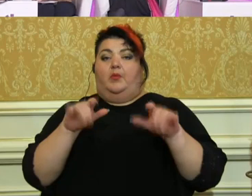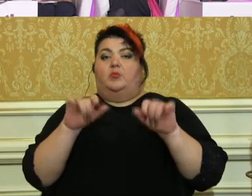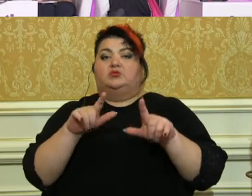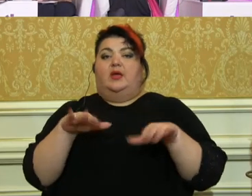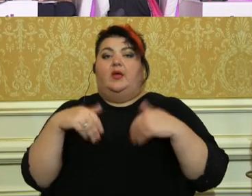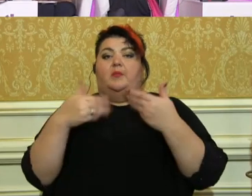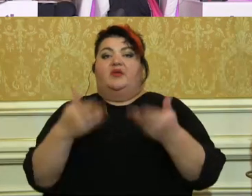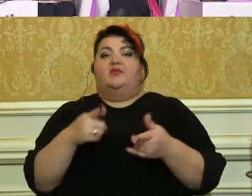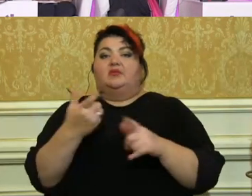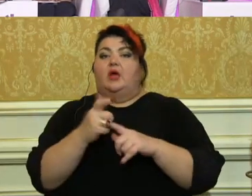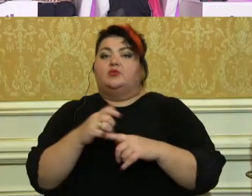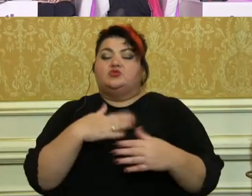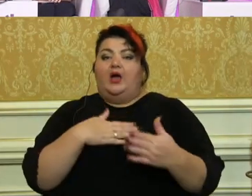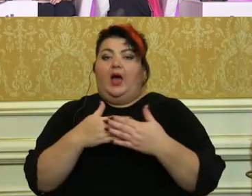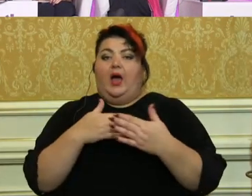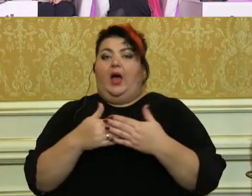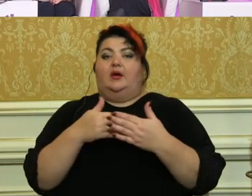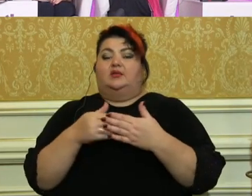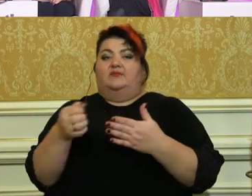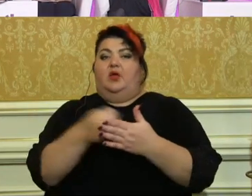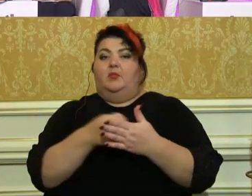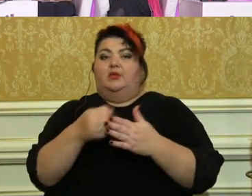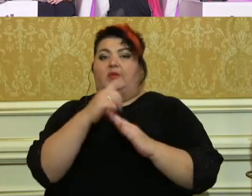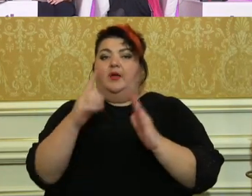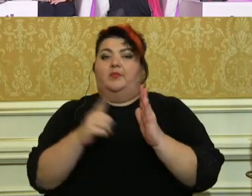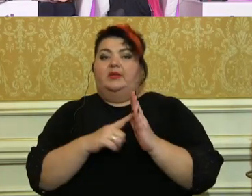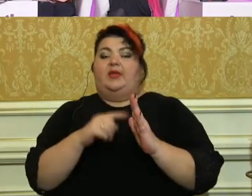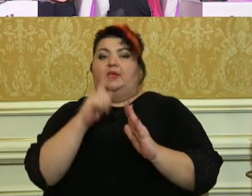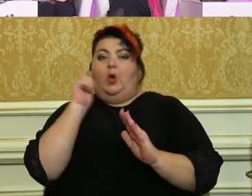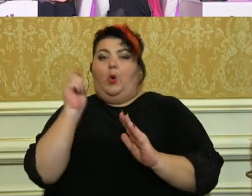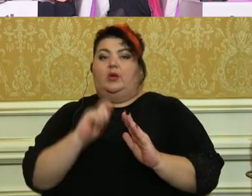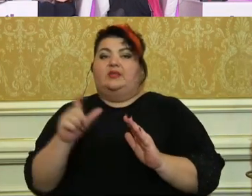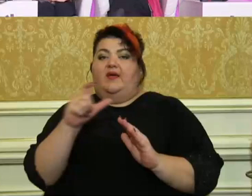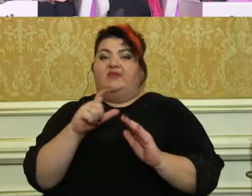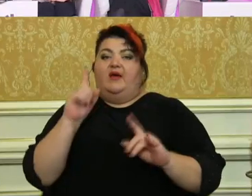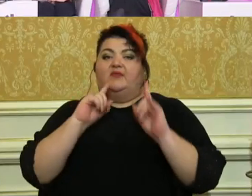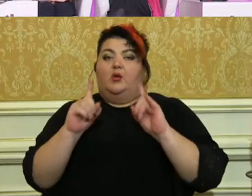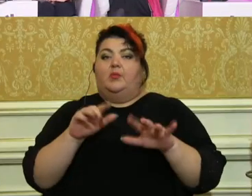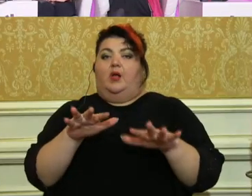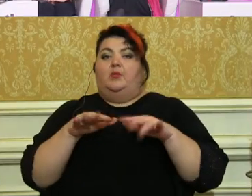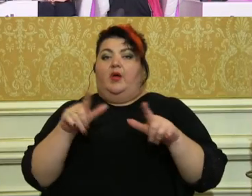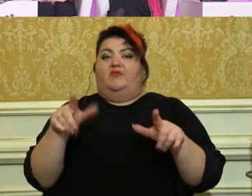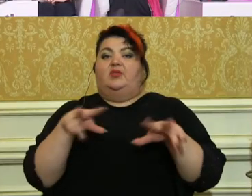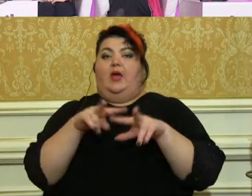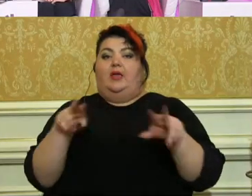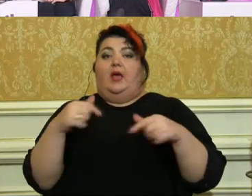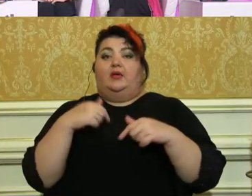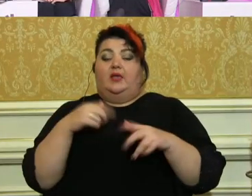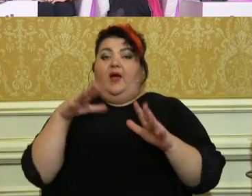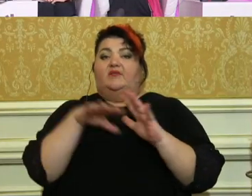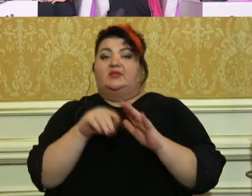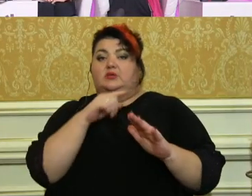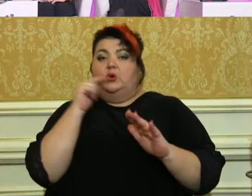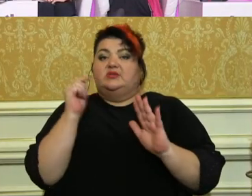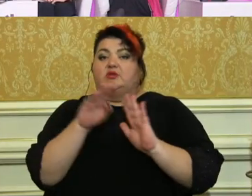her. So you know that she's a very active in promoting Ukraine issue in the European